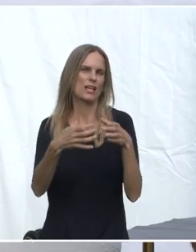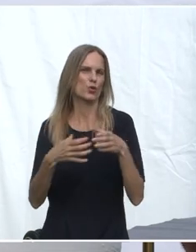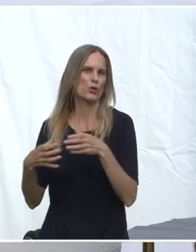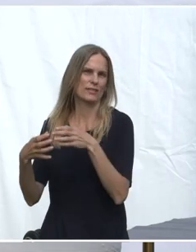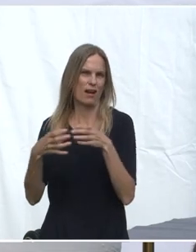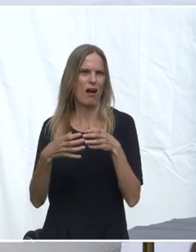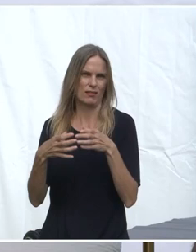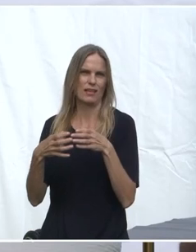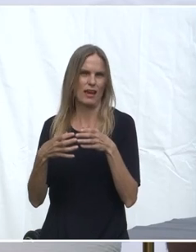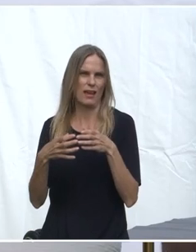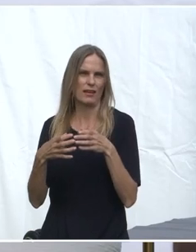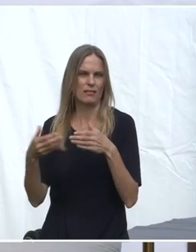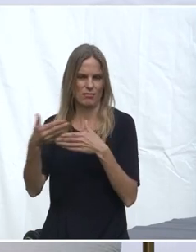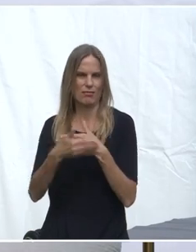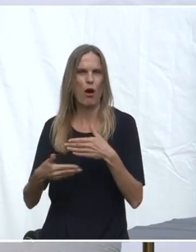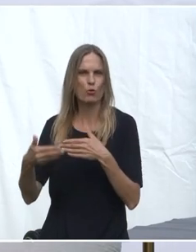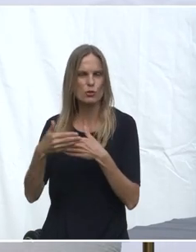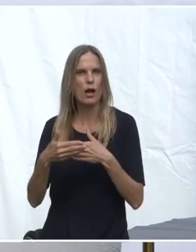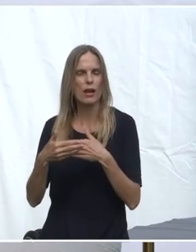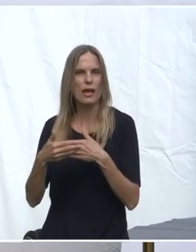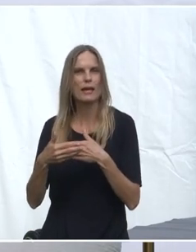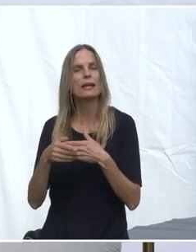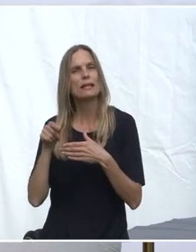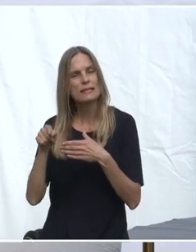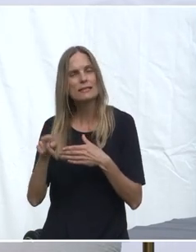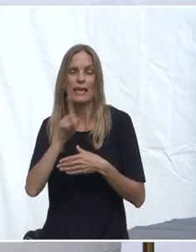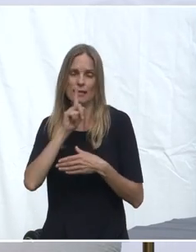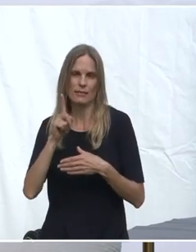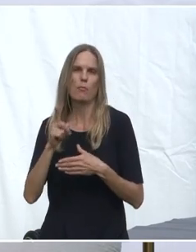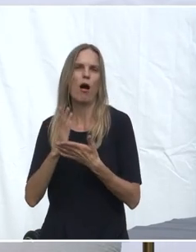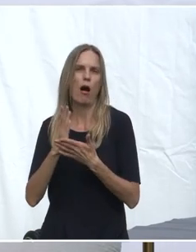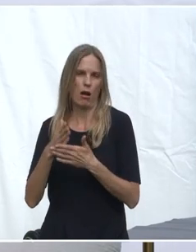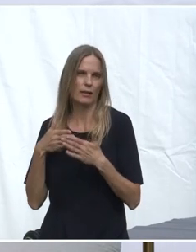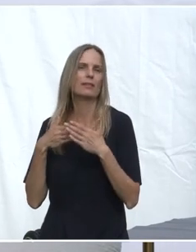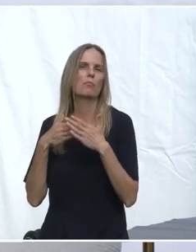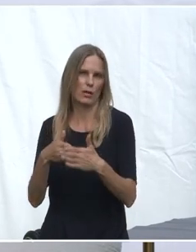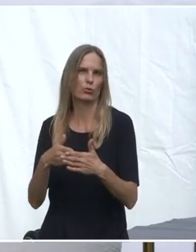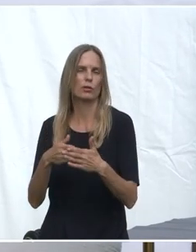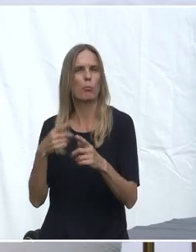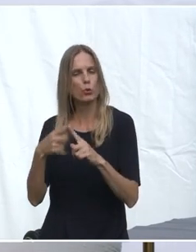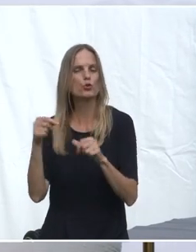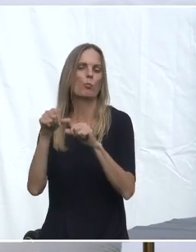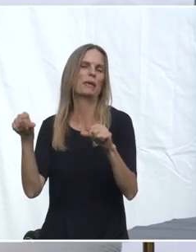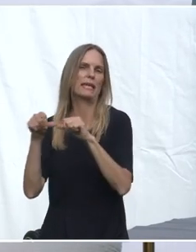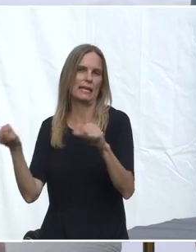that we work in that really constantly shape us and create these limits for us.